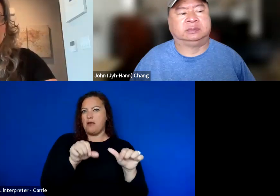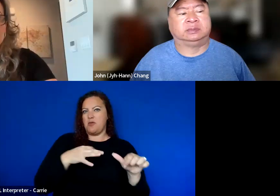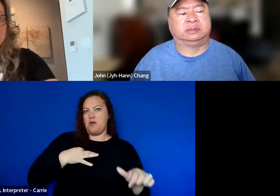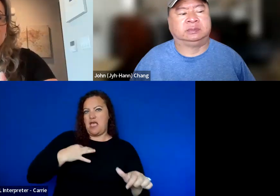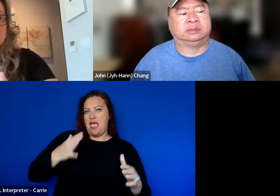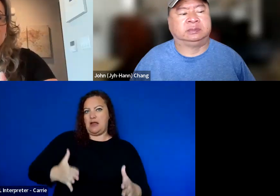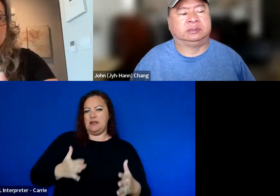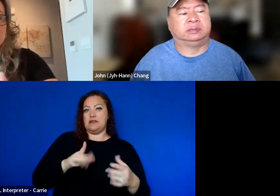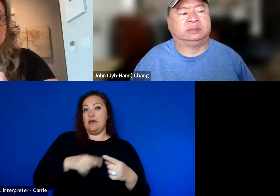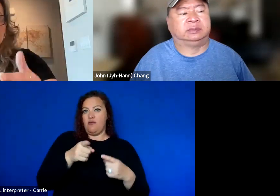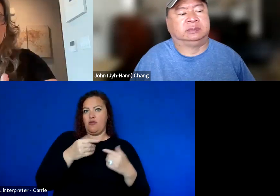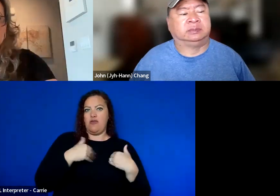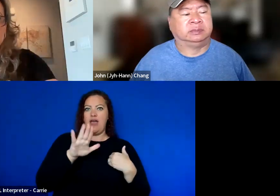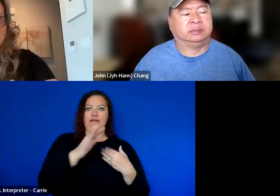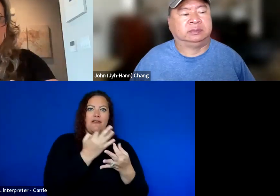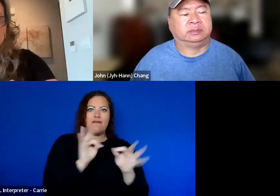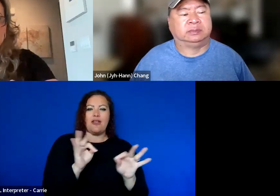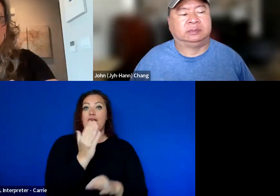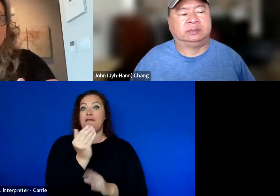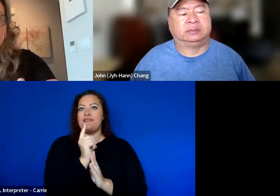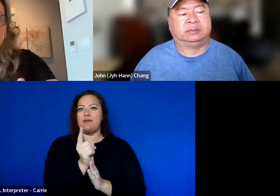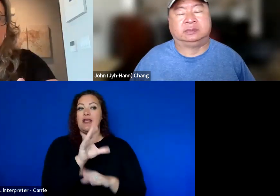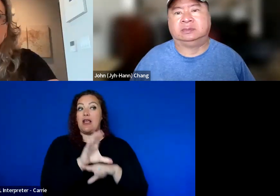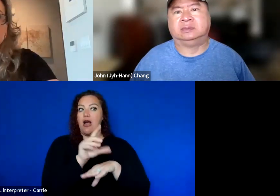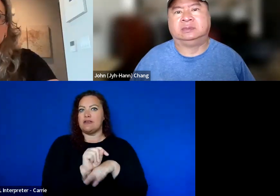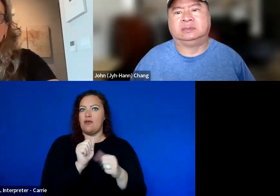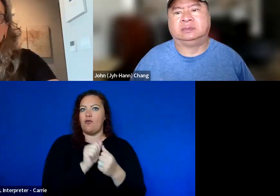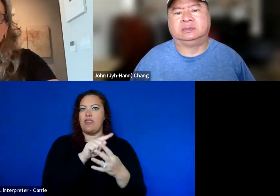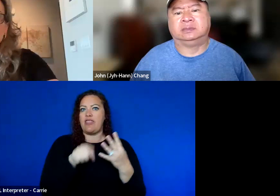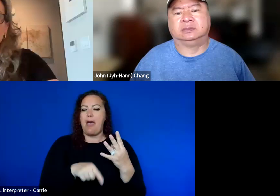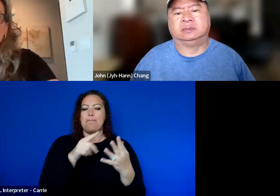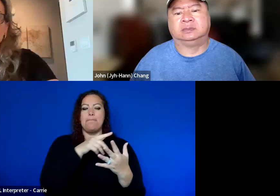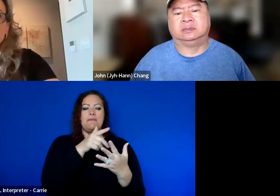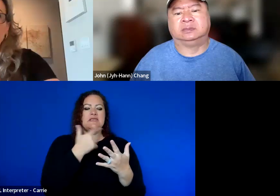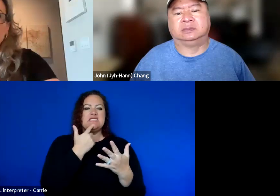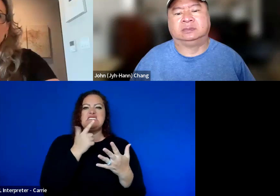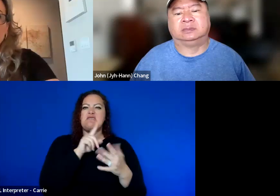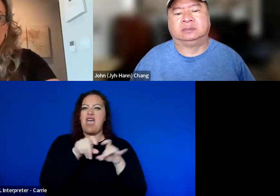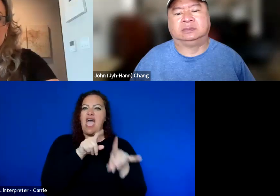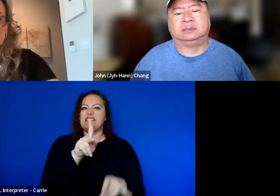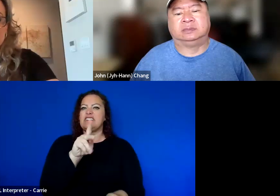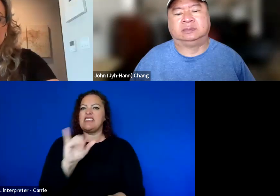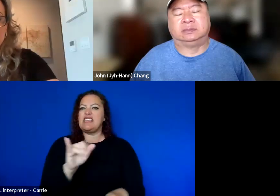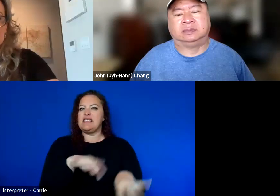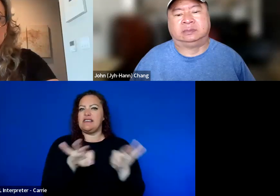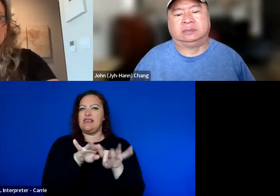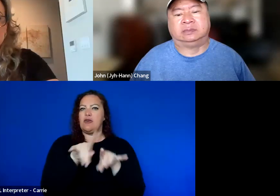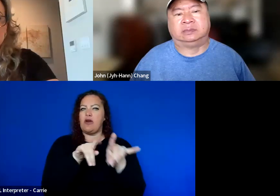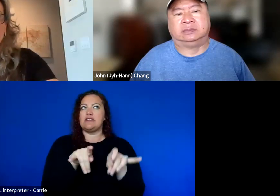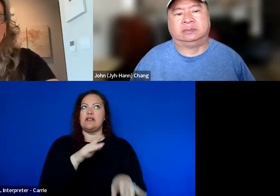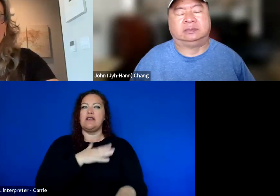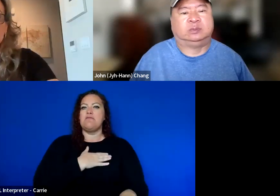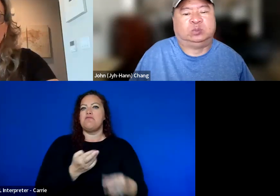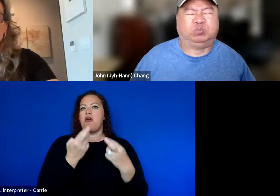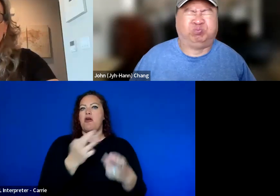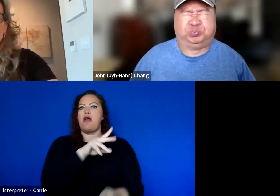your free 15, 20-minute consultation with them, ask them some key questions. I would recommend asking a question